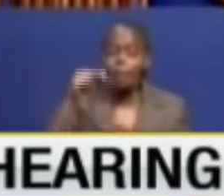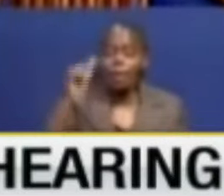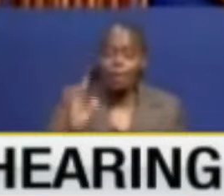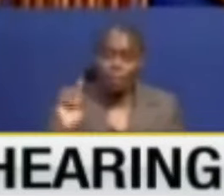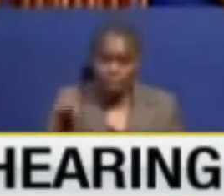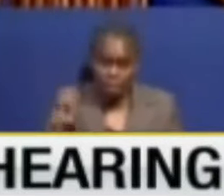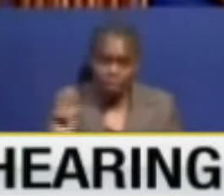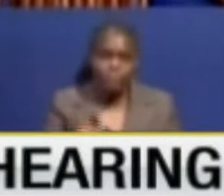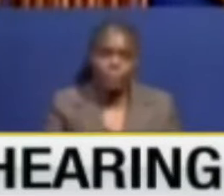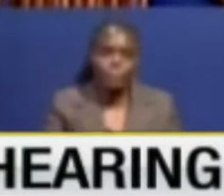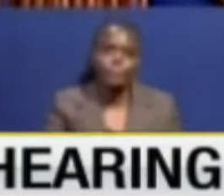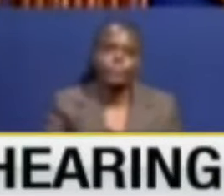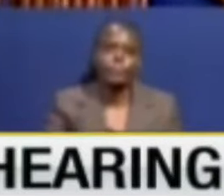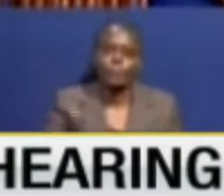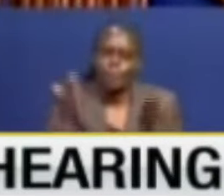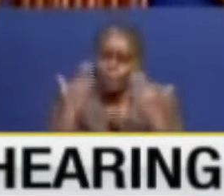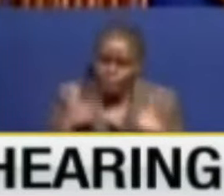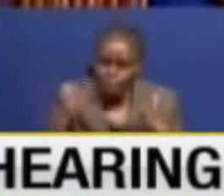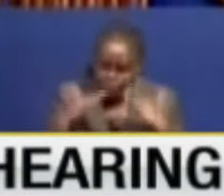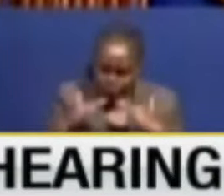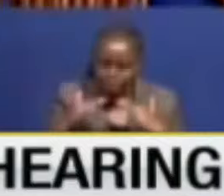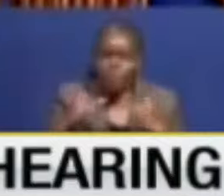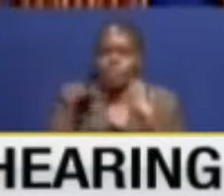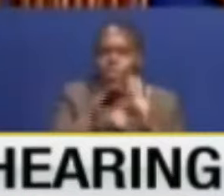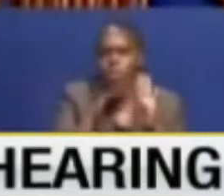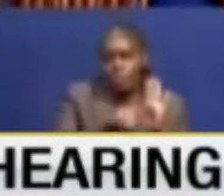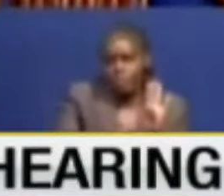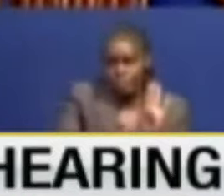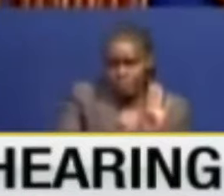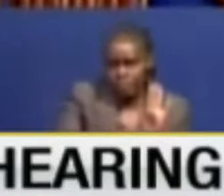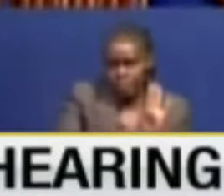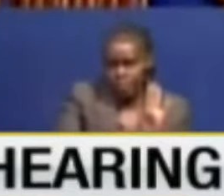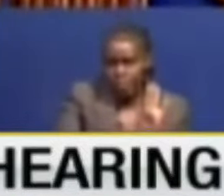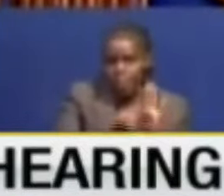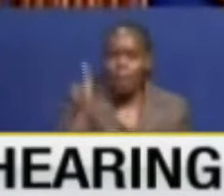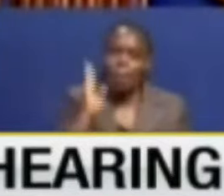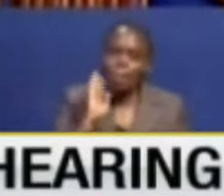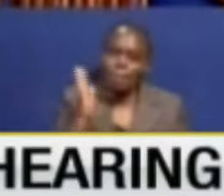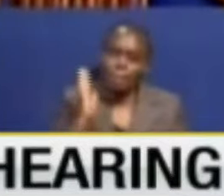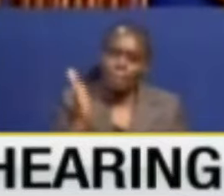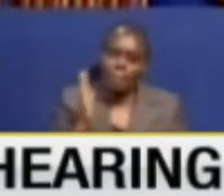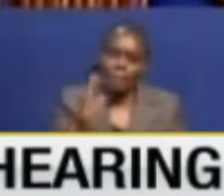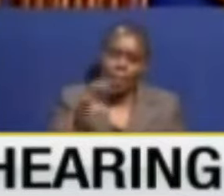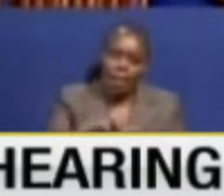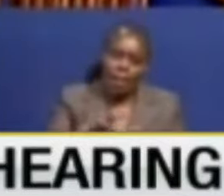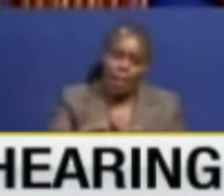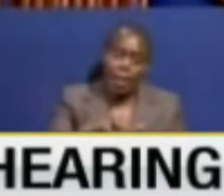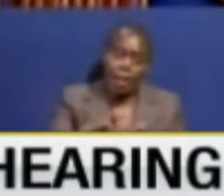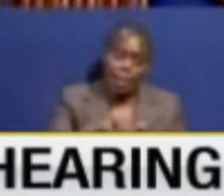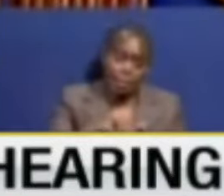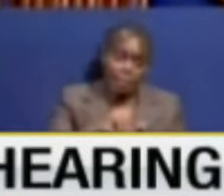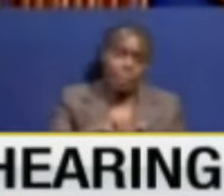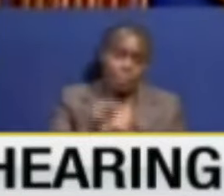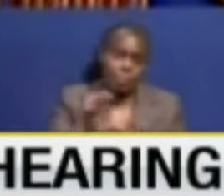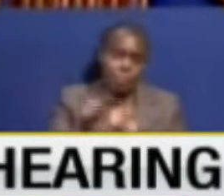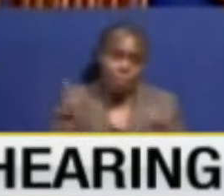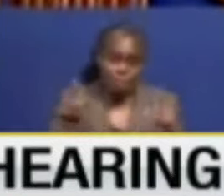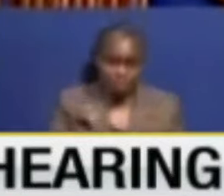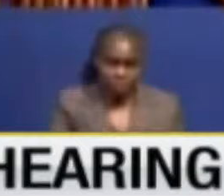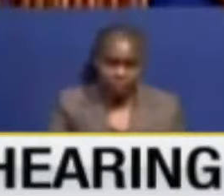Governor. After the conclusion of the opening statements, the presentation of the case of the County Assembly shall